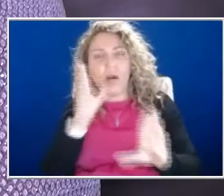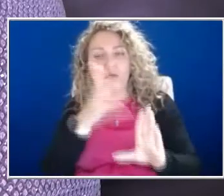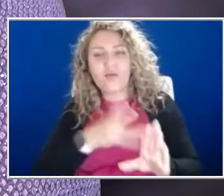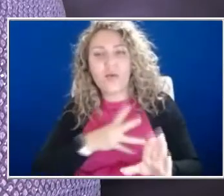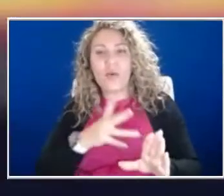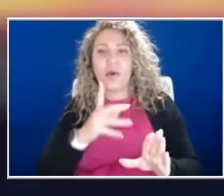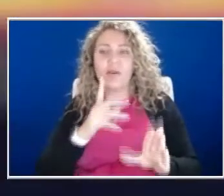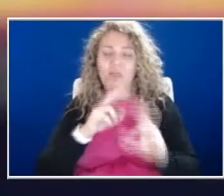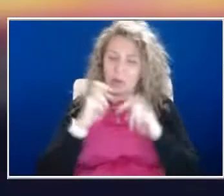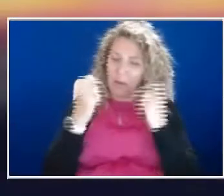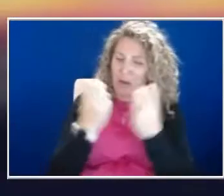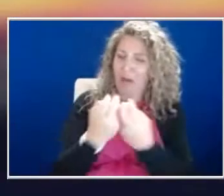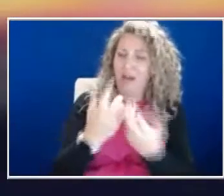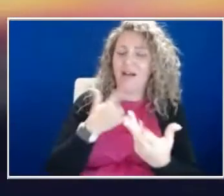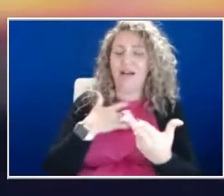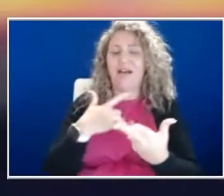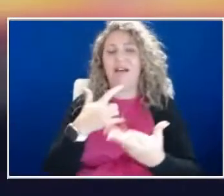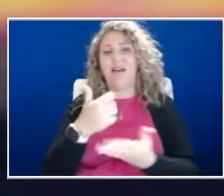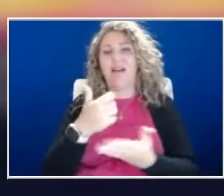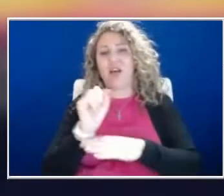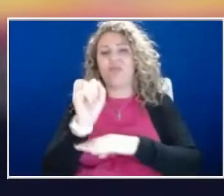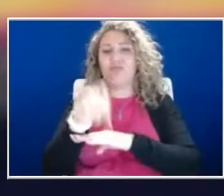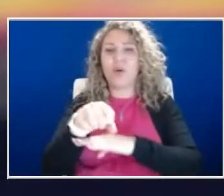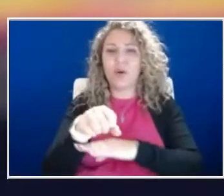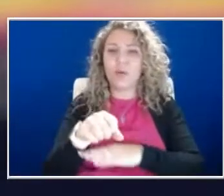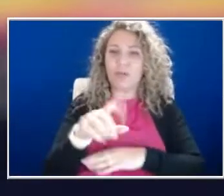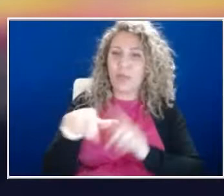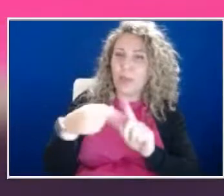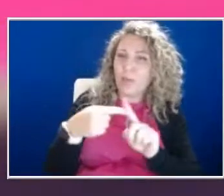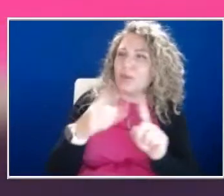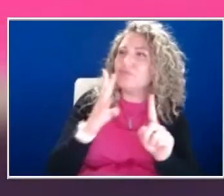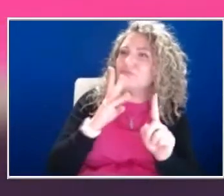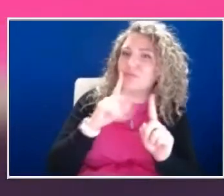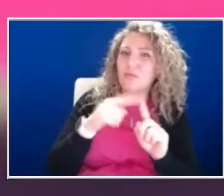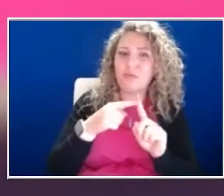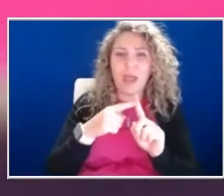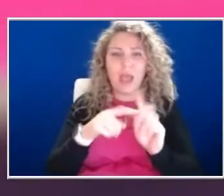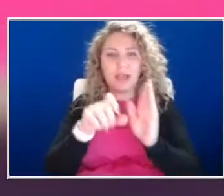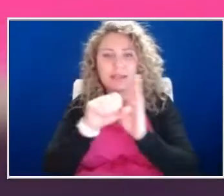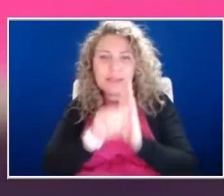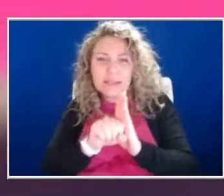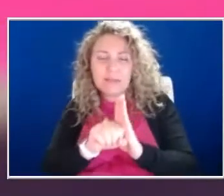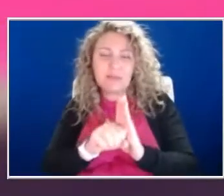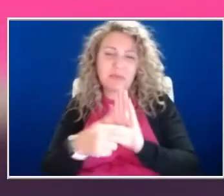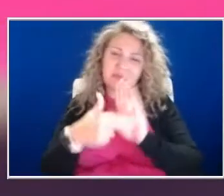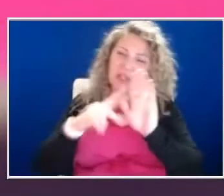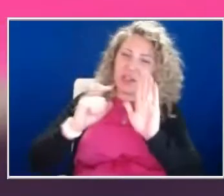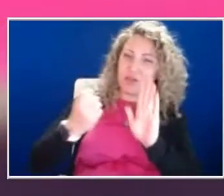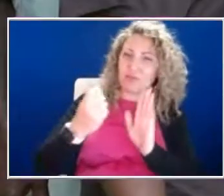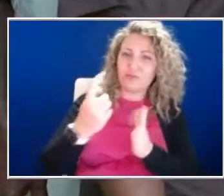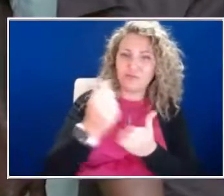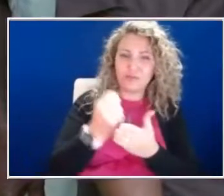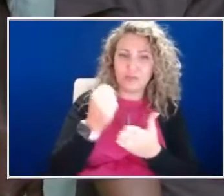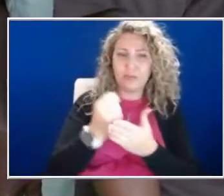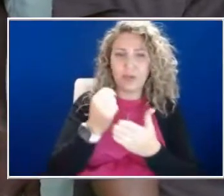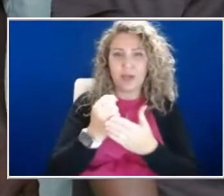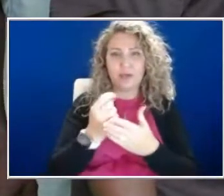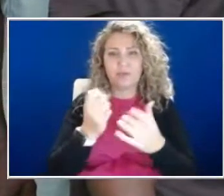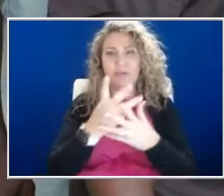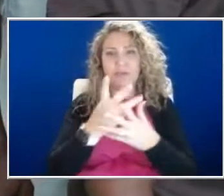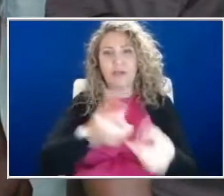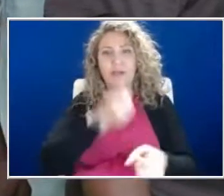talk about symptoms and diagnosis and treatment, they were right there. Years after being diagnosed, Shalena